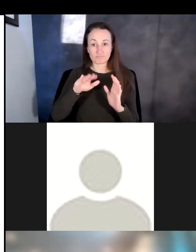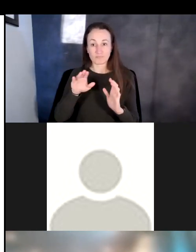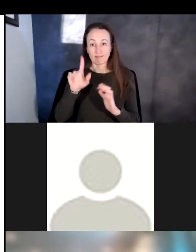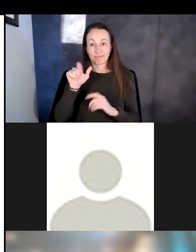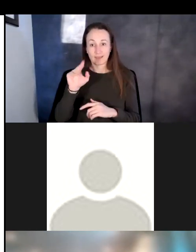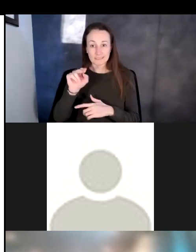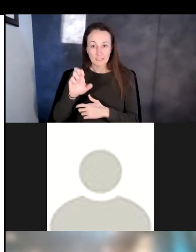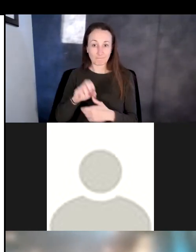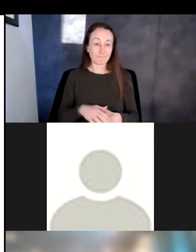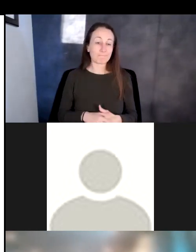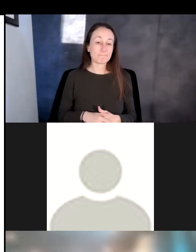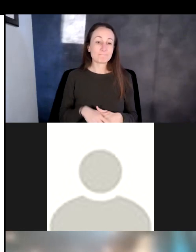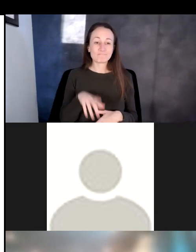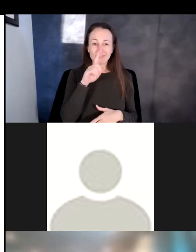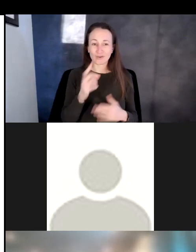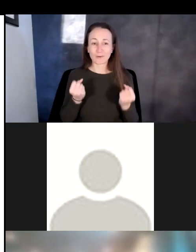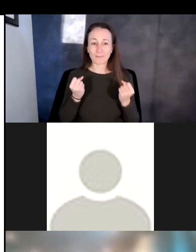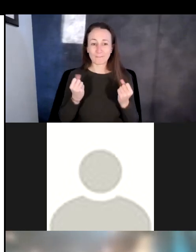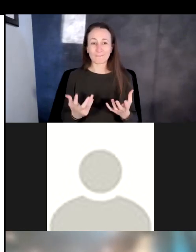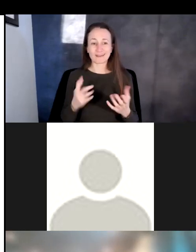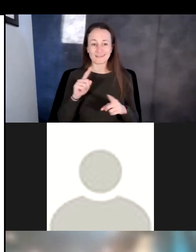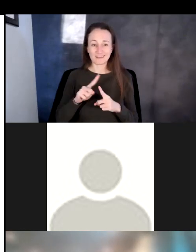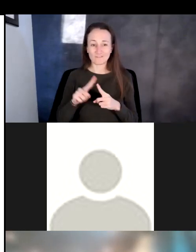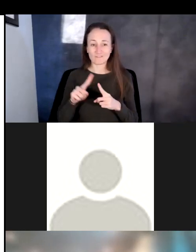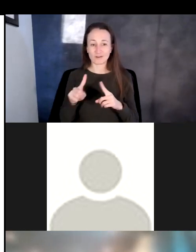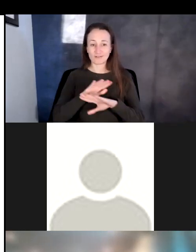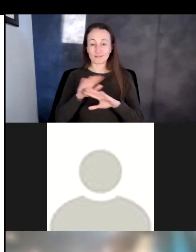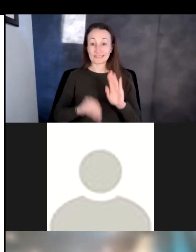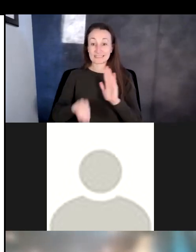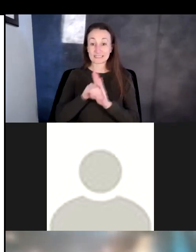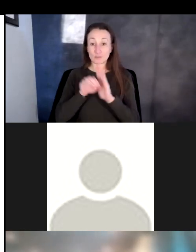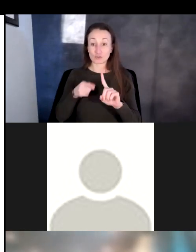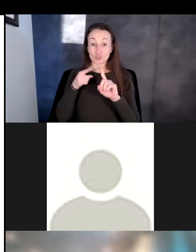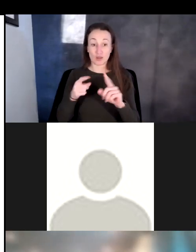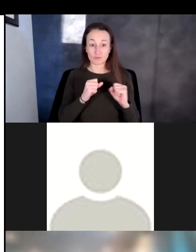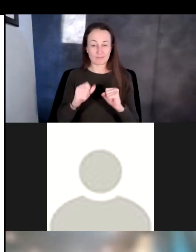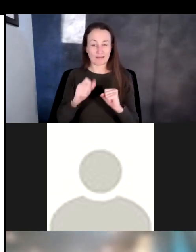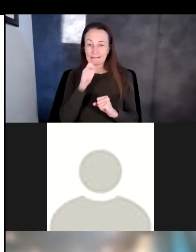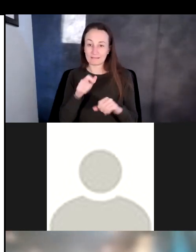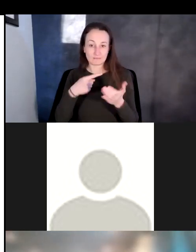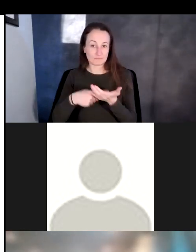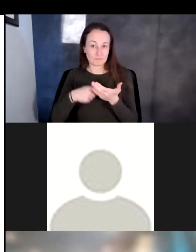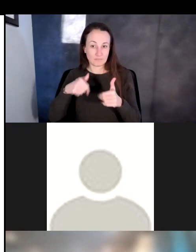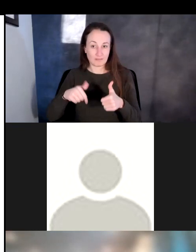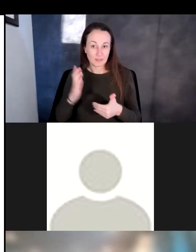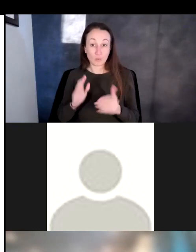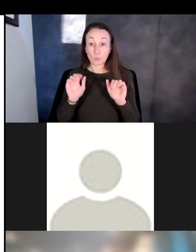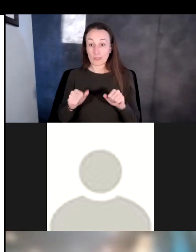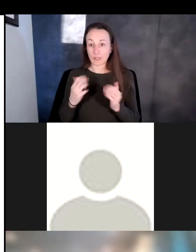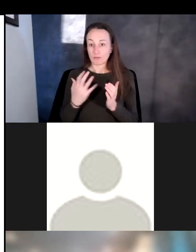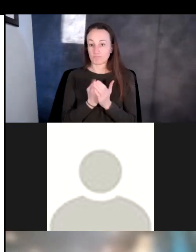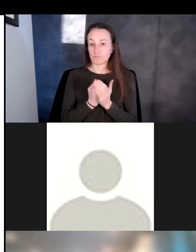zero-shot strategies. I certainly didn't comprehensively review them in this talk that we can use to design focused training data